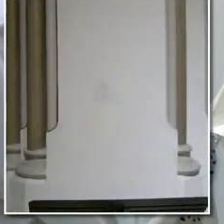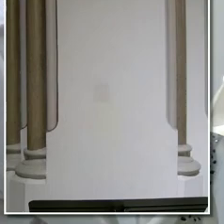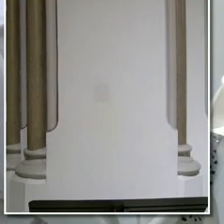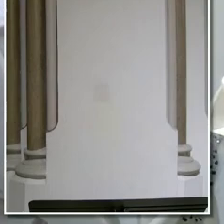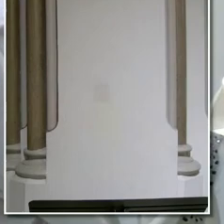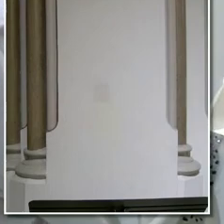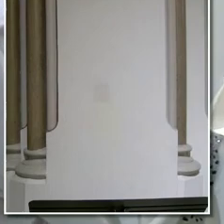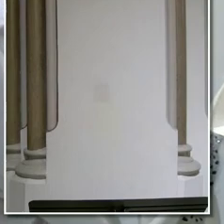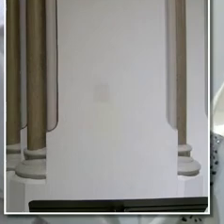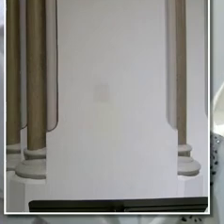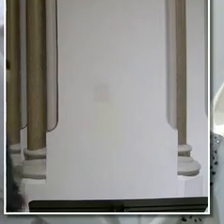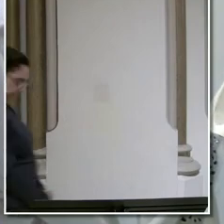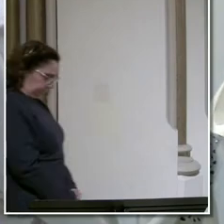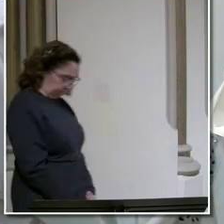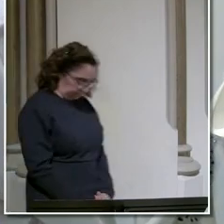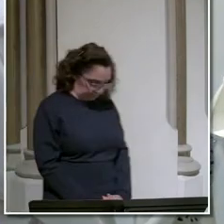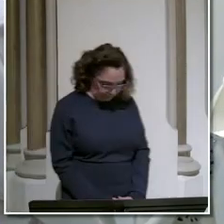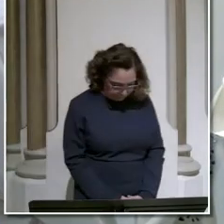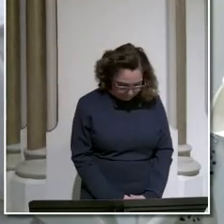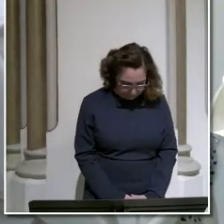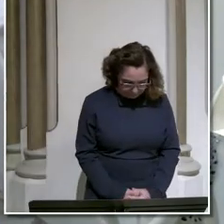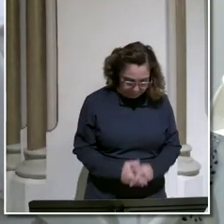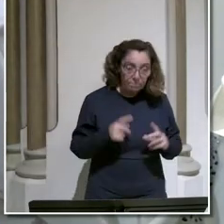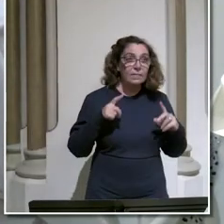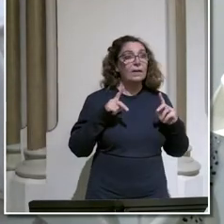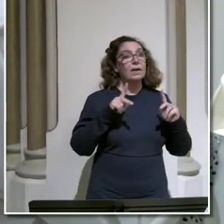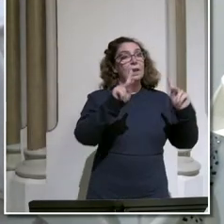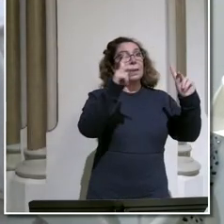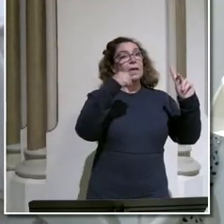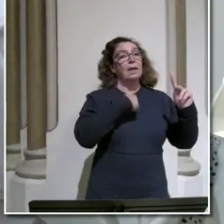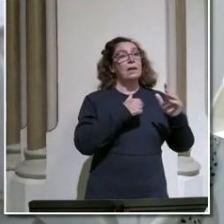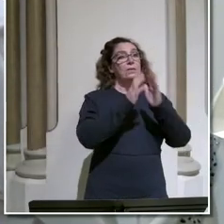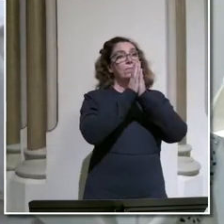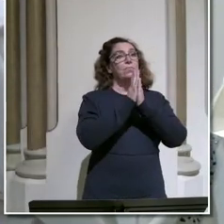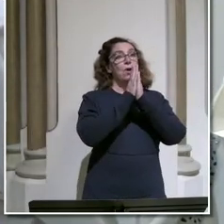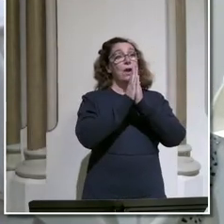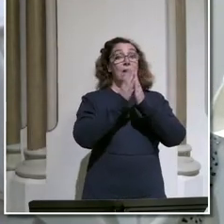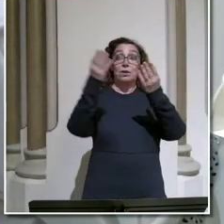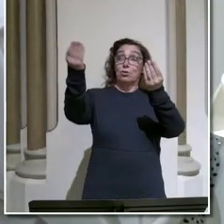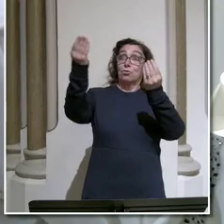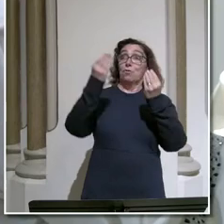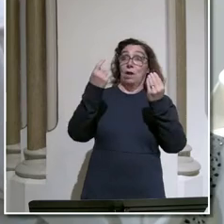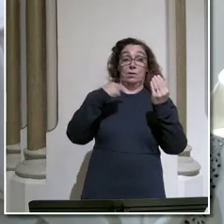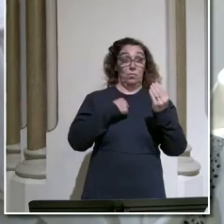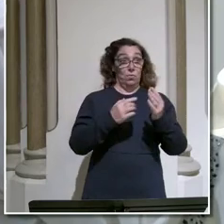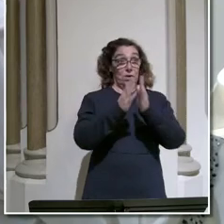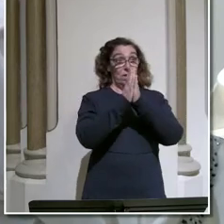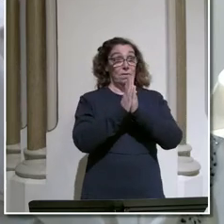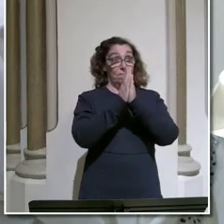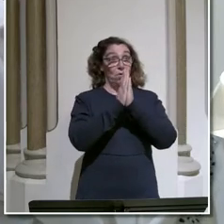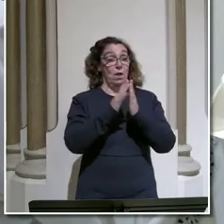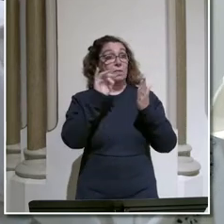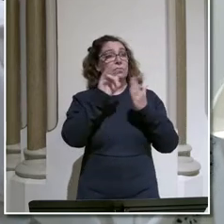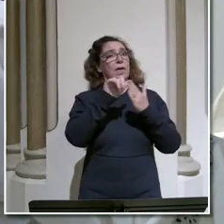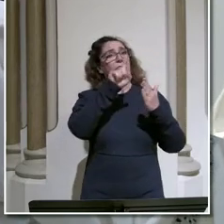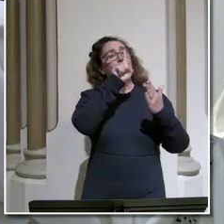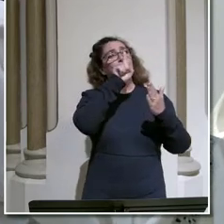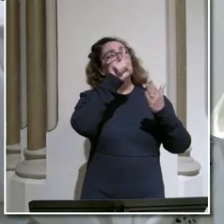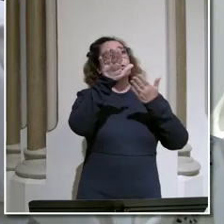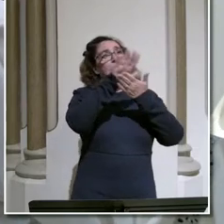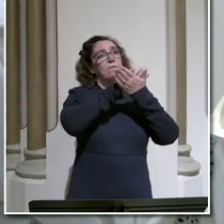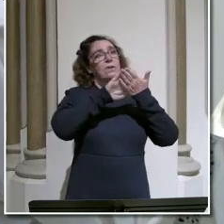Grant, we pray, Almighty God, that the true divinity of your only begotten